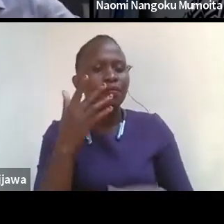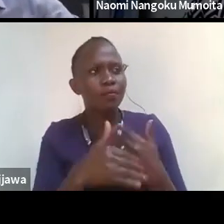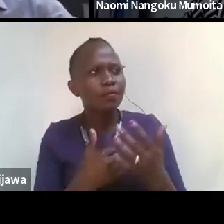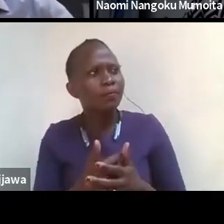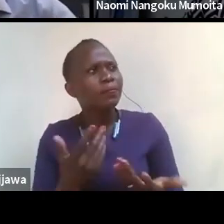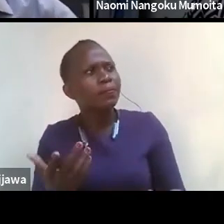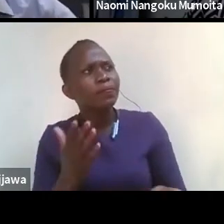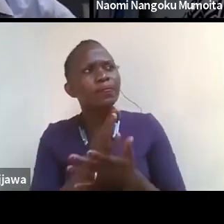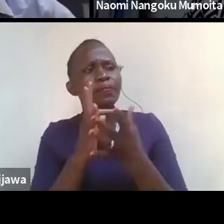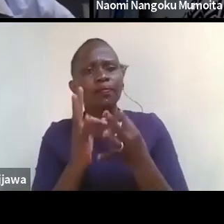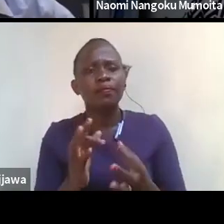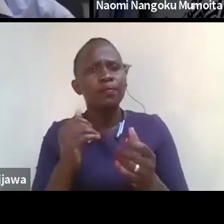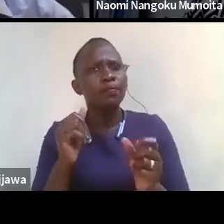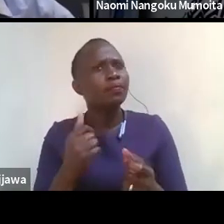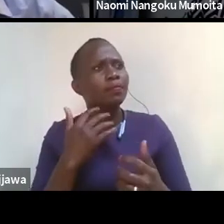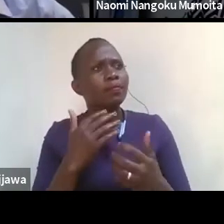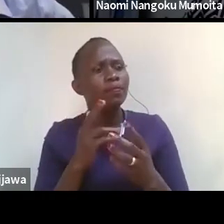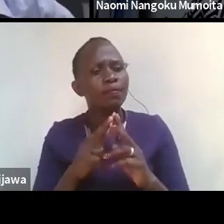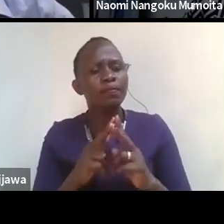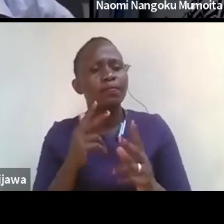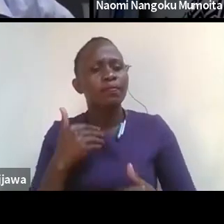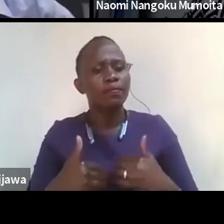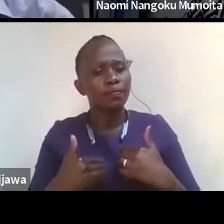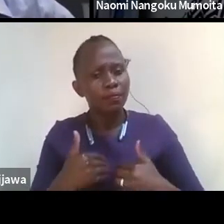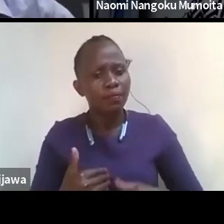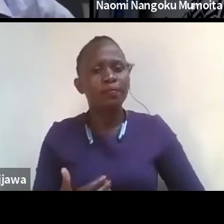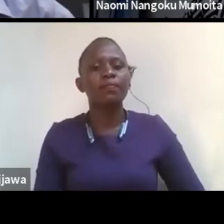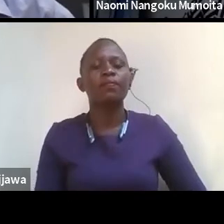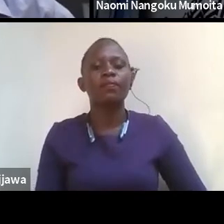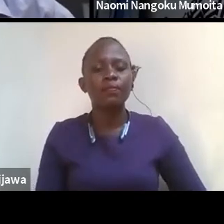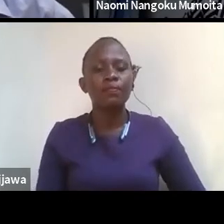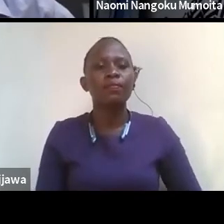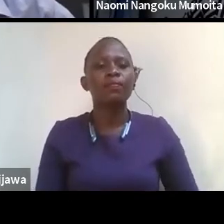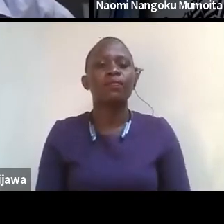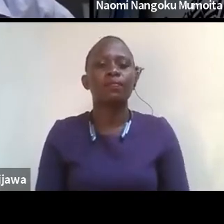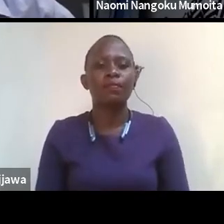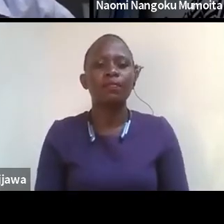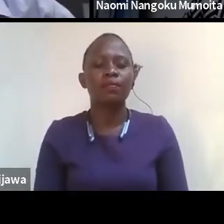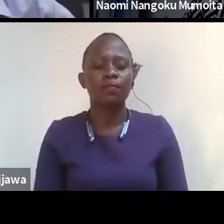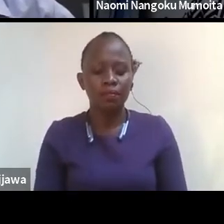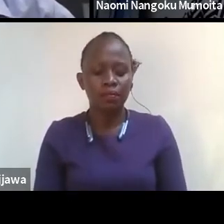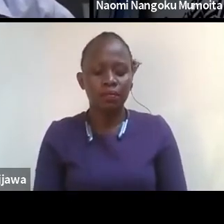interesting. We don't all have to own these minerals or land,